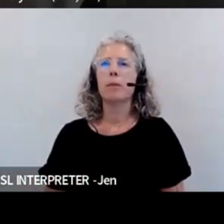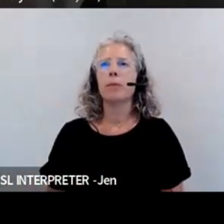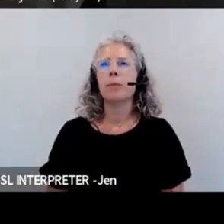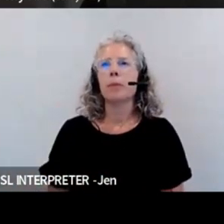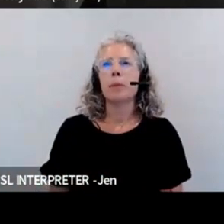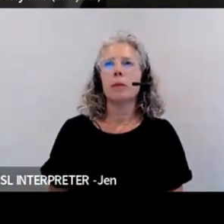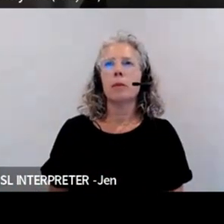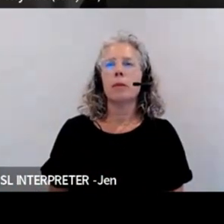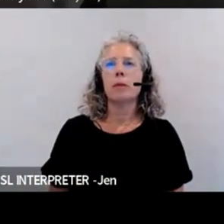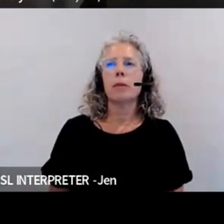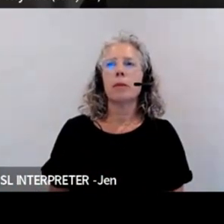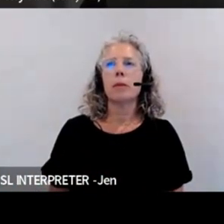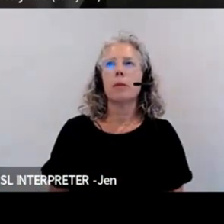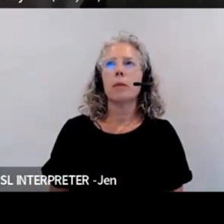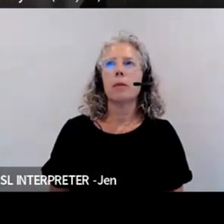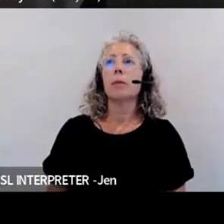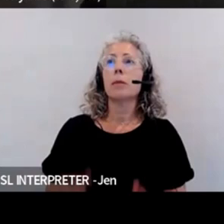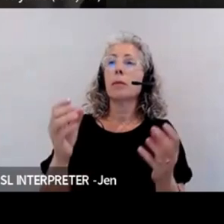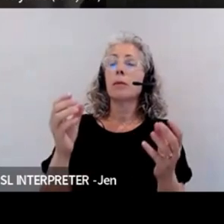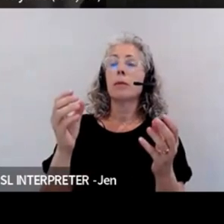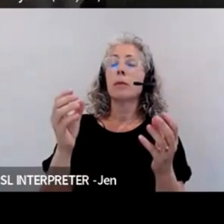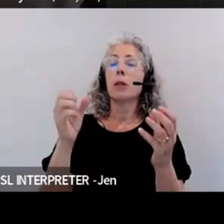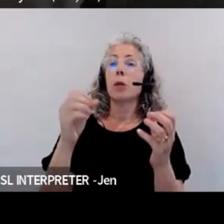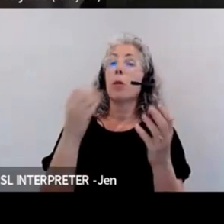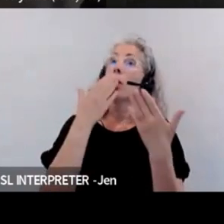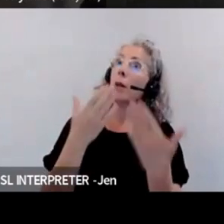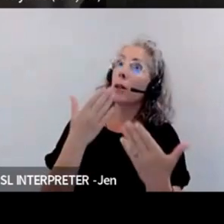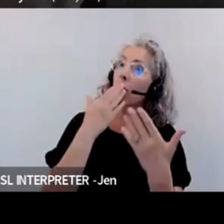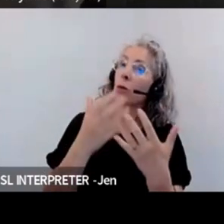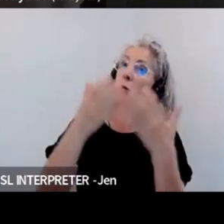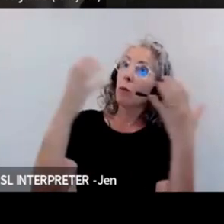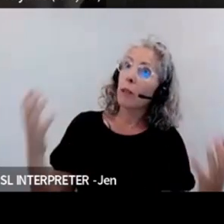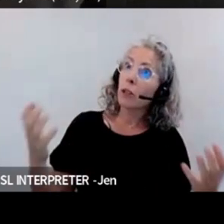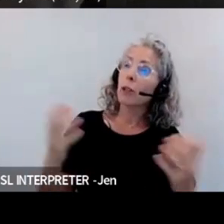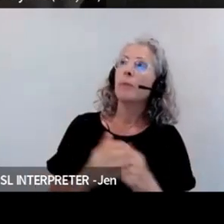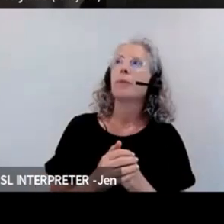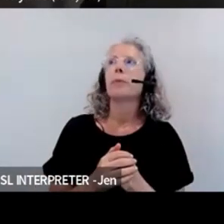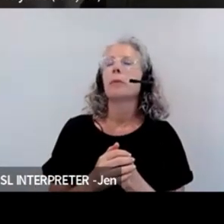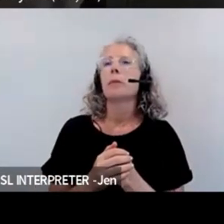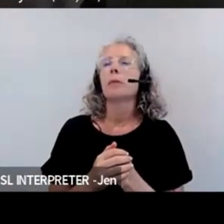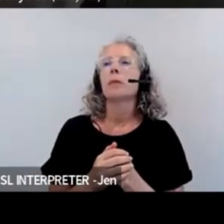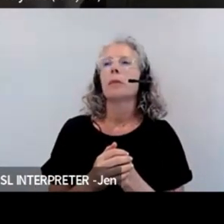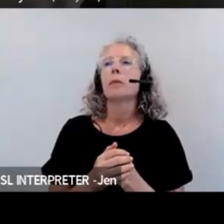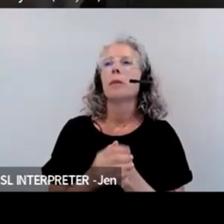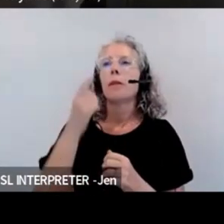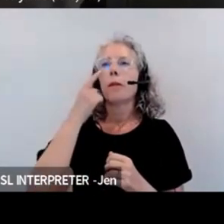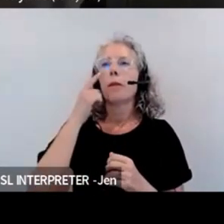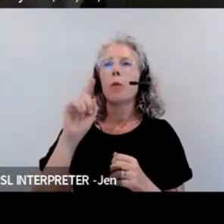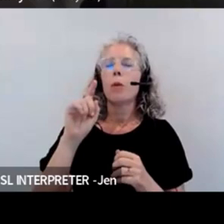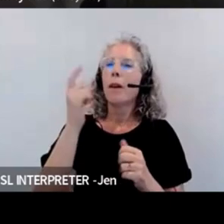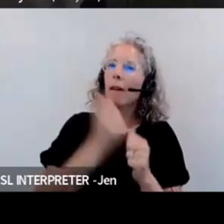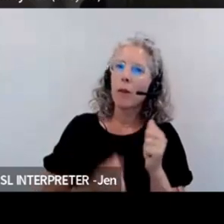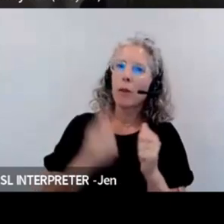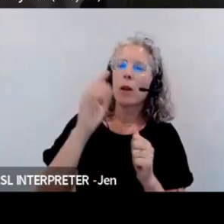So thank you so much. for